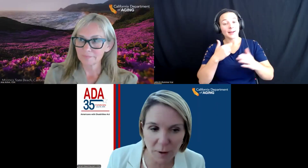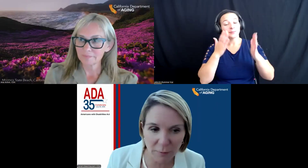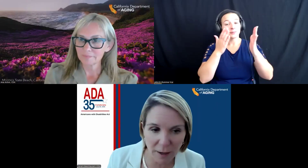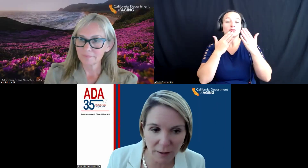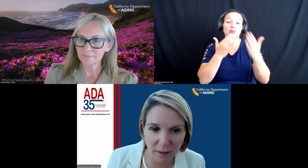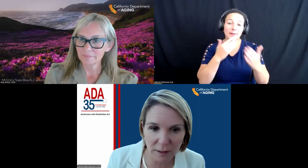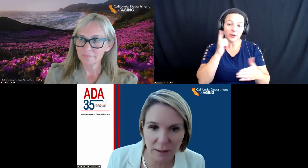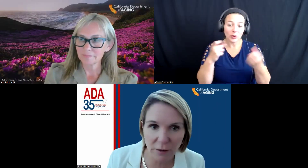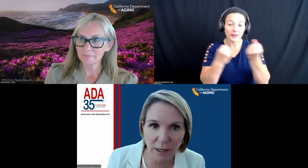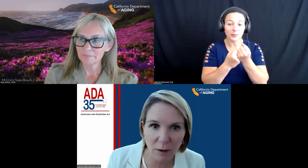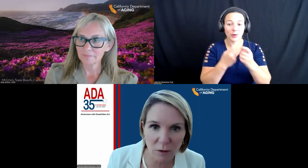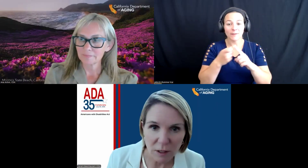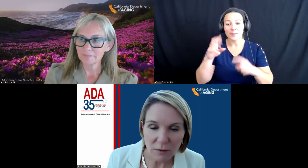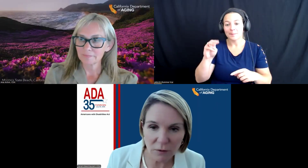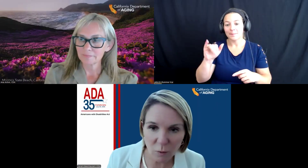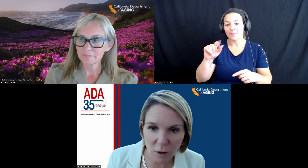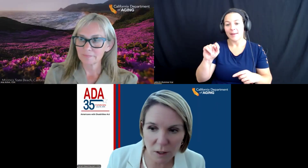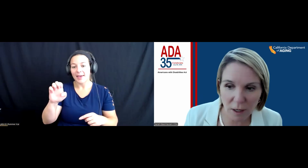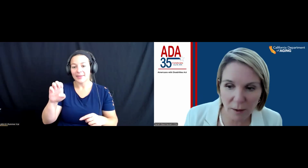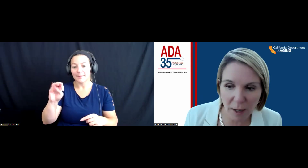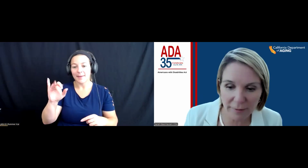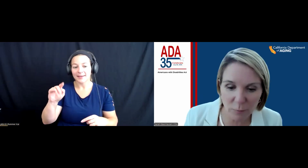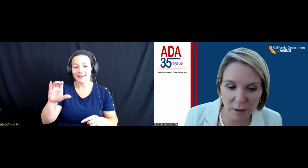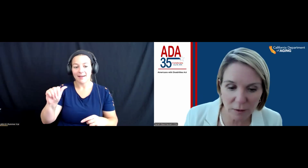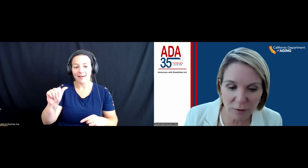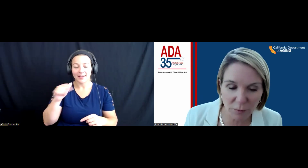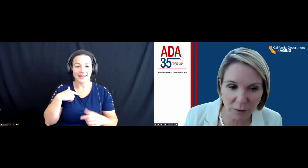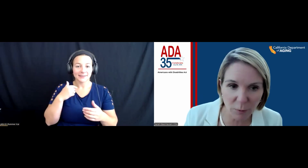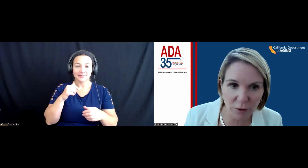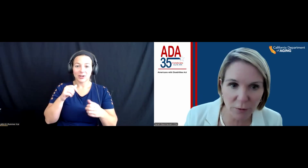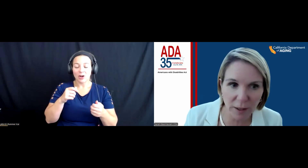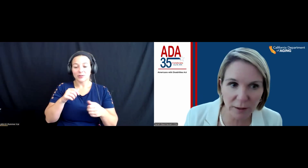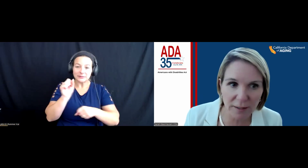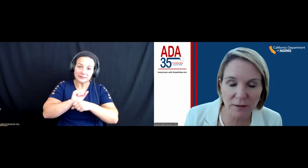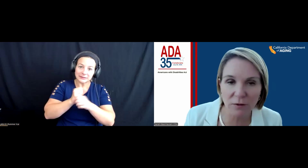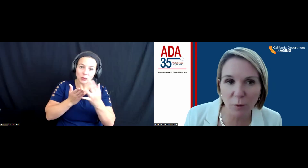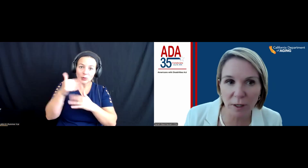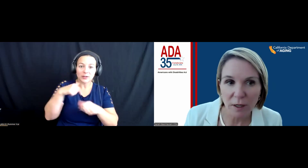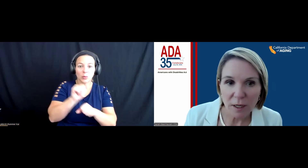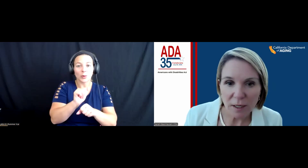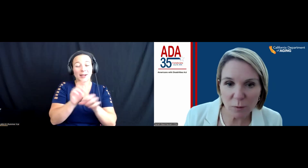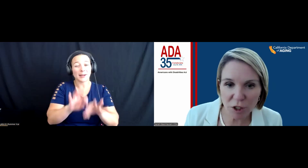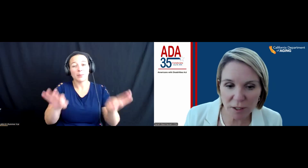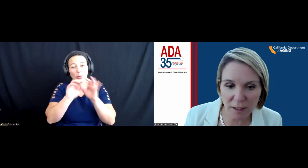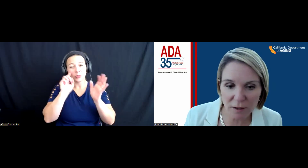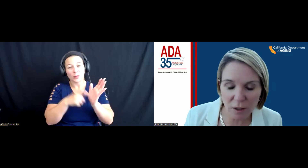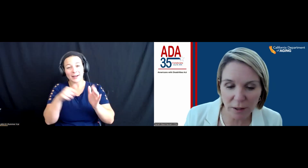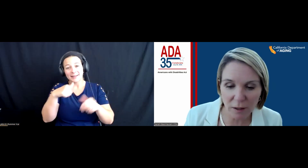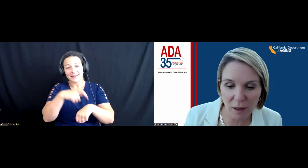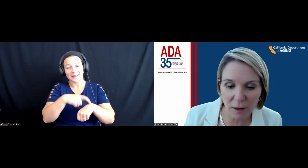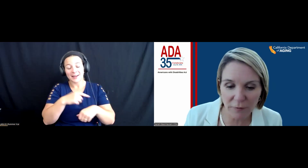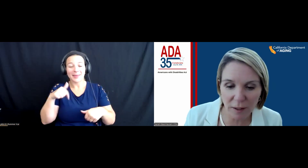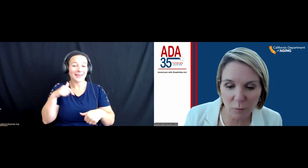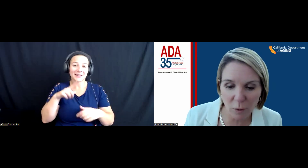support of Mathematica in carrying out this work. I think what is really important to recognize at this point is we're just getting